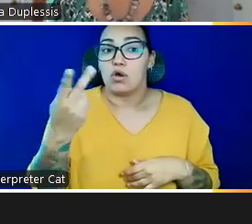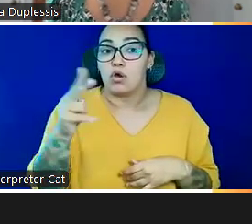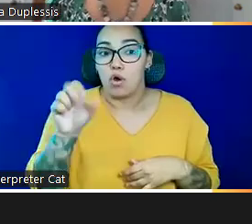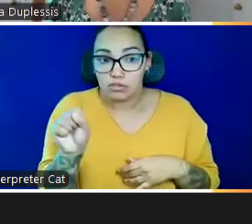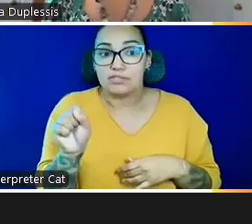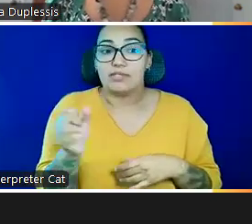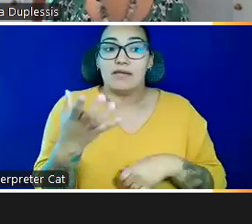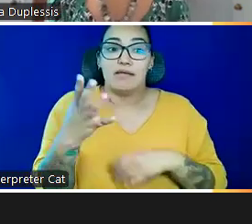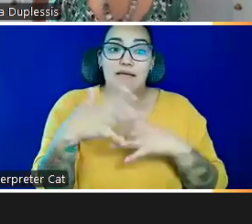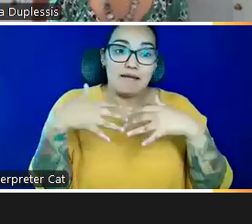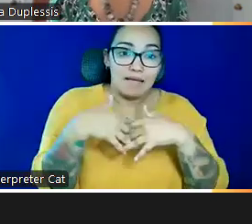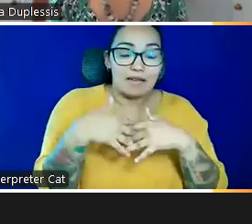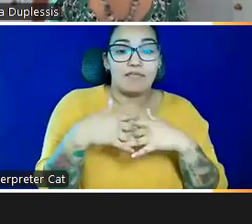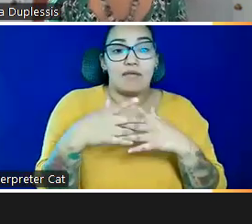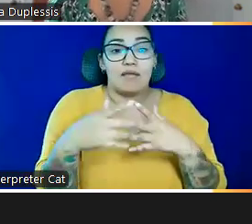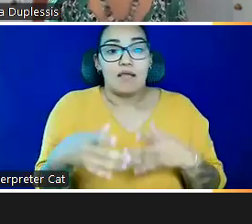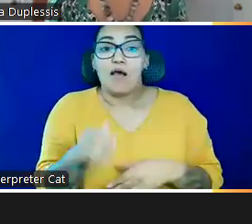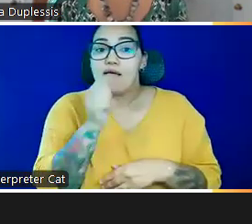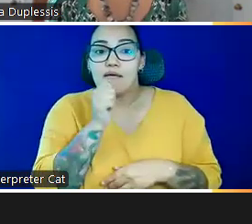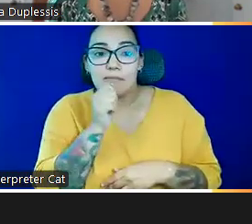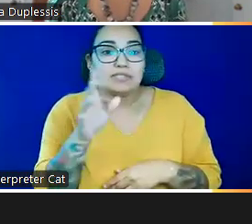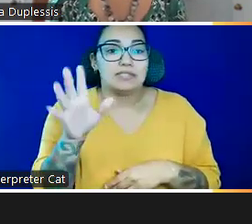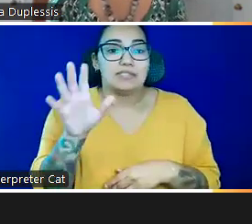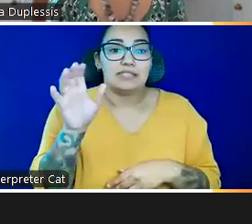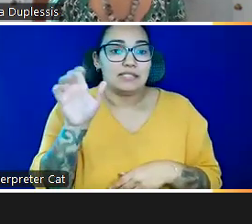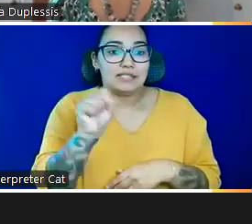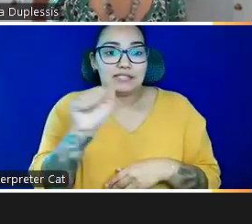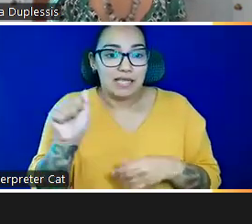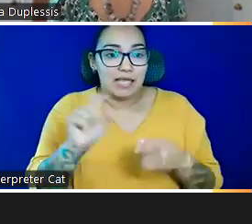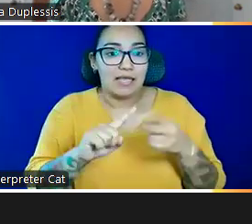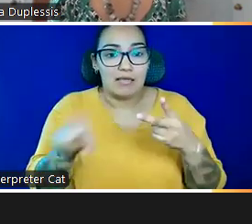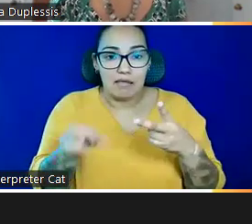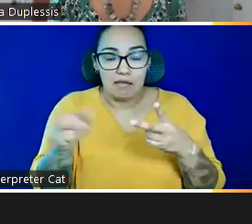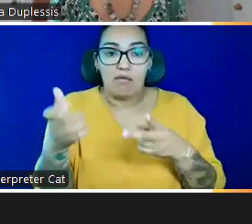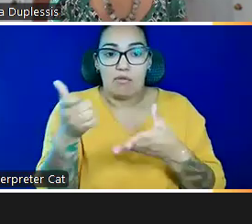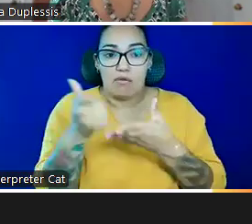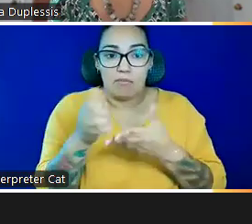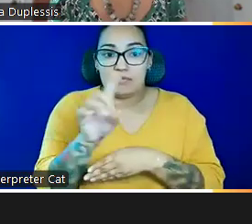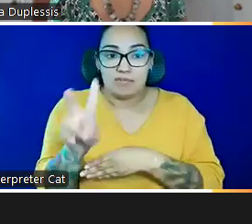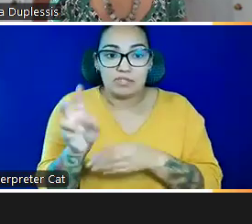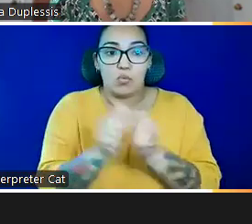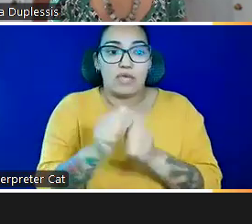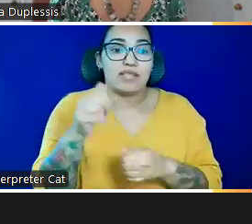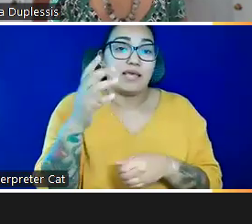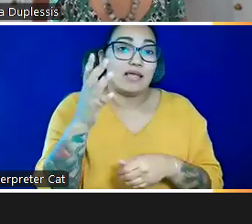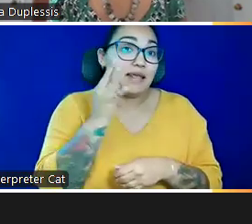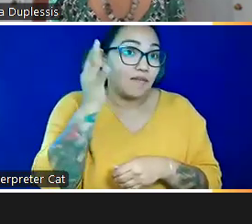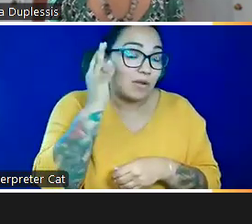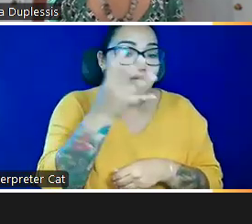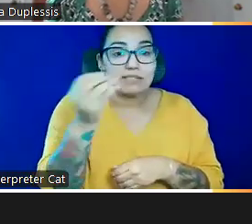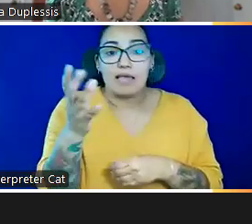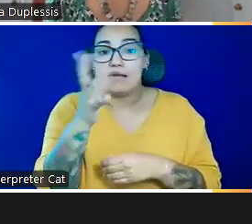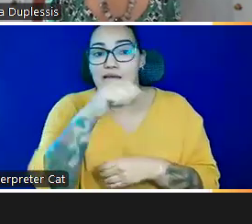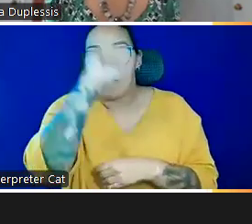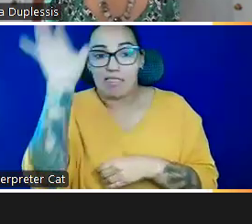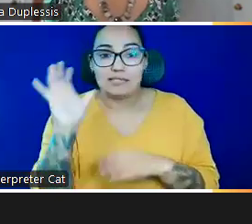confidential, and anonymous domestic and sexual violence helpline for Native Americans and Alaska Natives. Strong Hearts